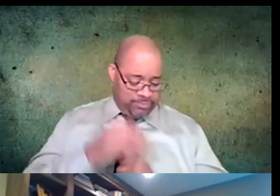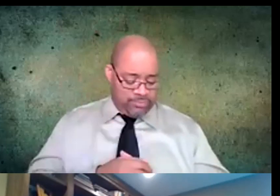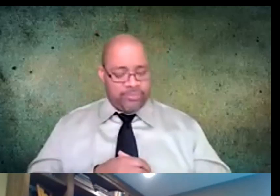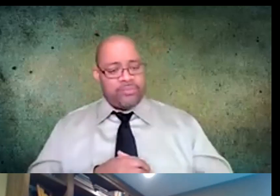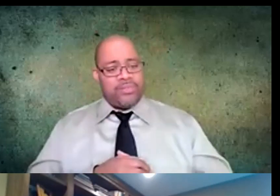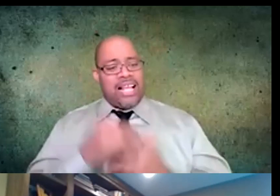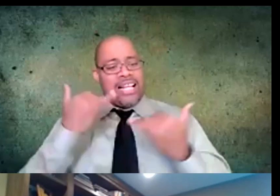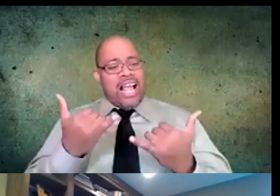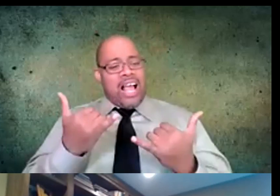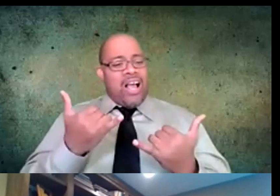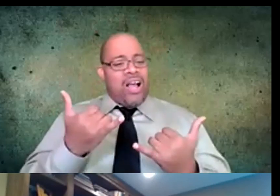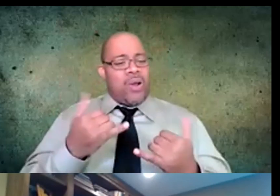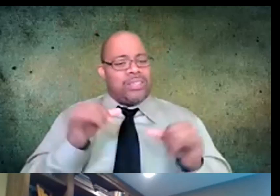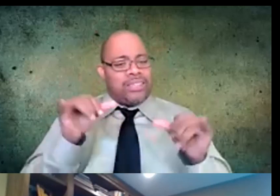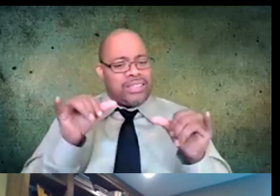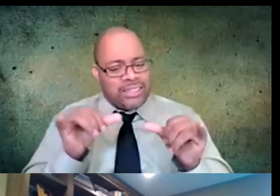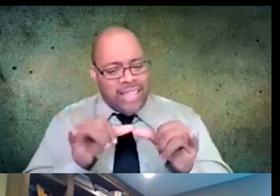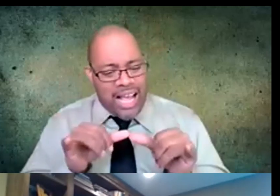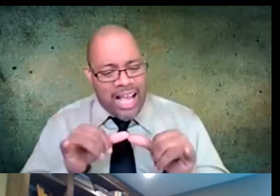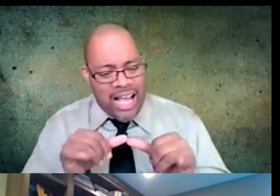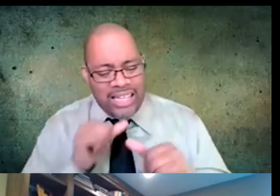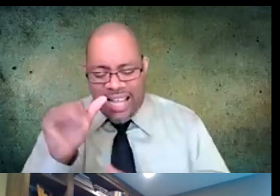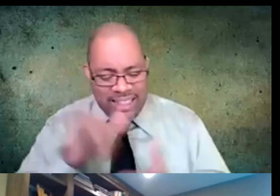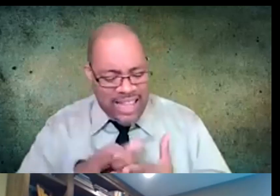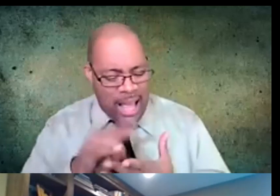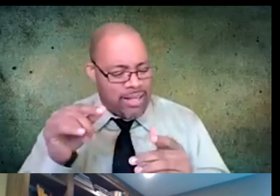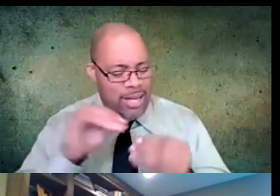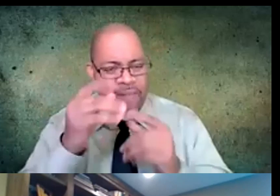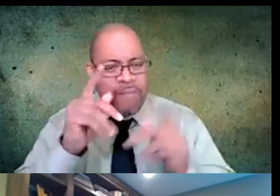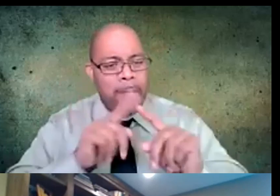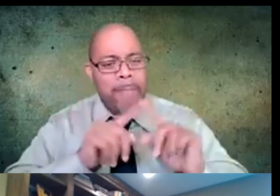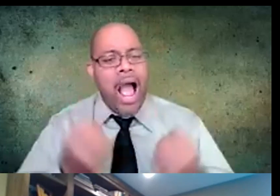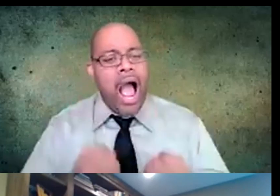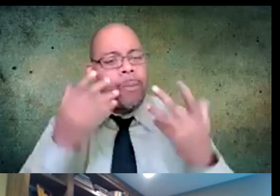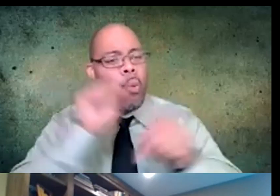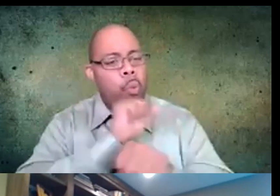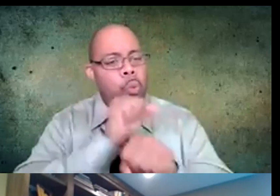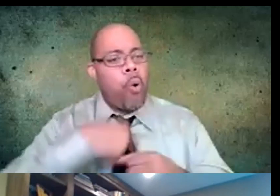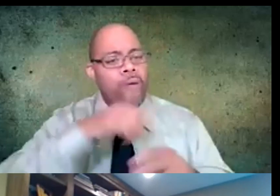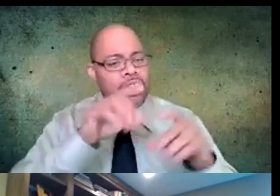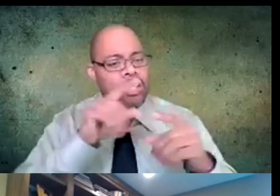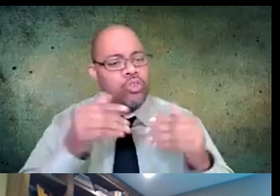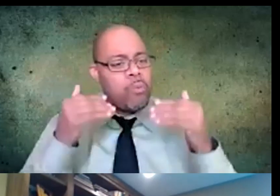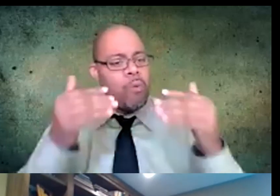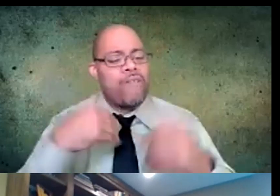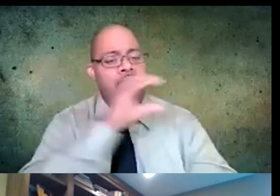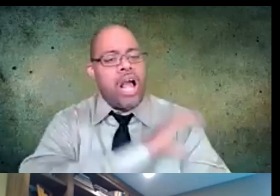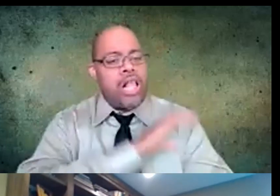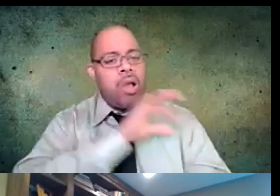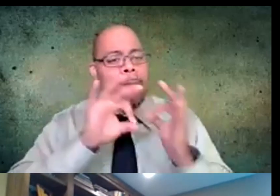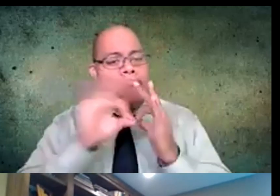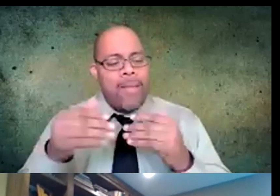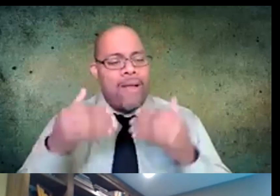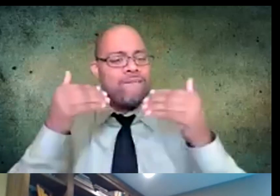not just the size and number of people, but how much work we have done to move our clinical pipeline